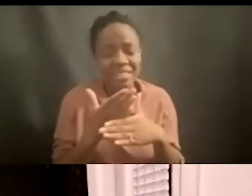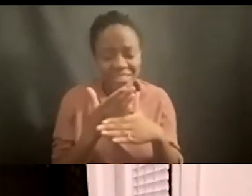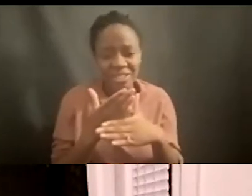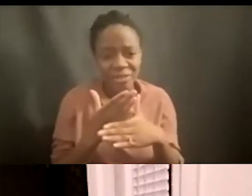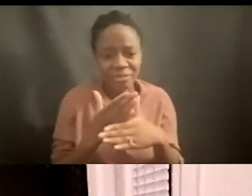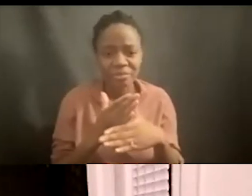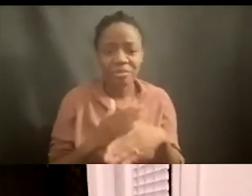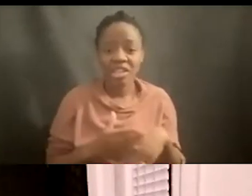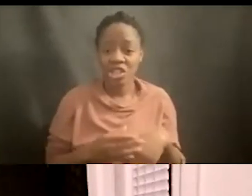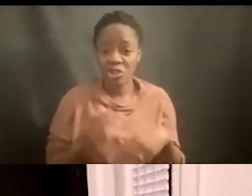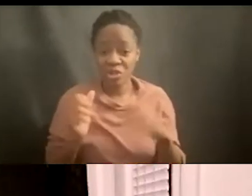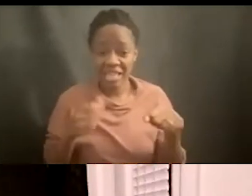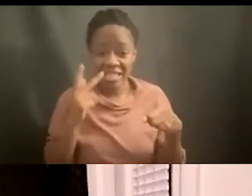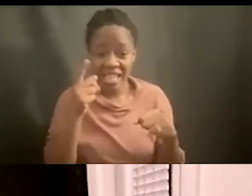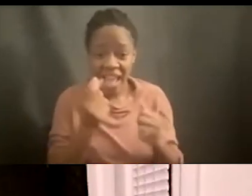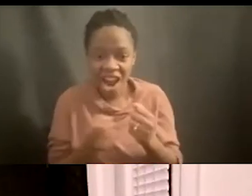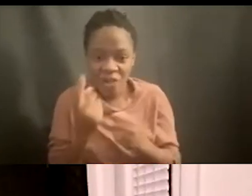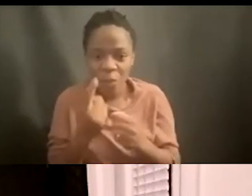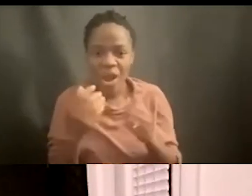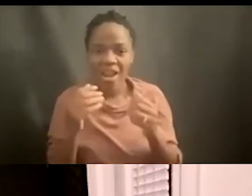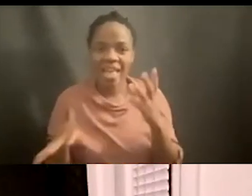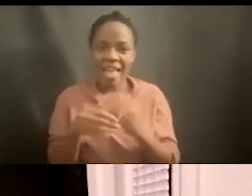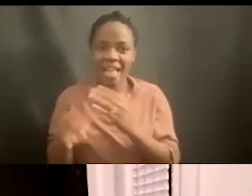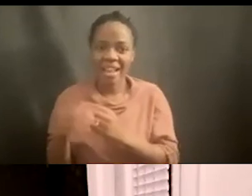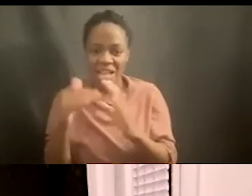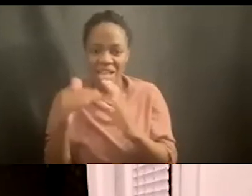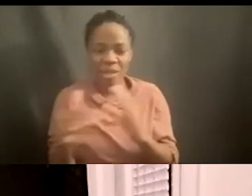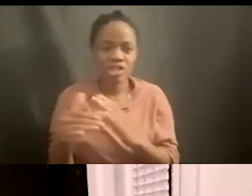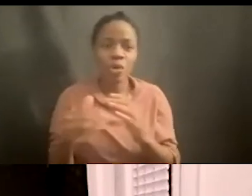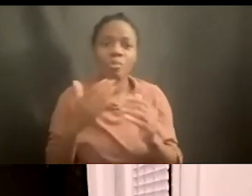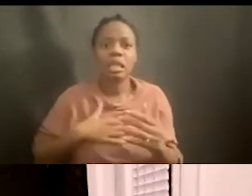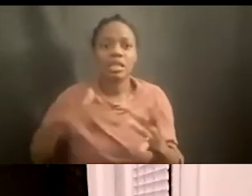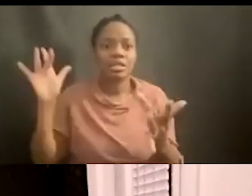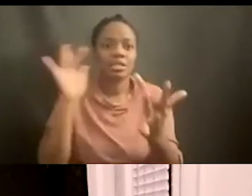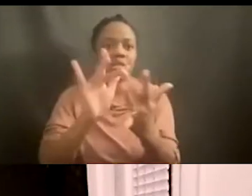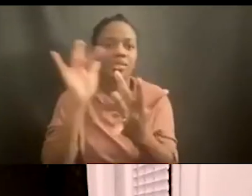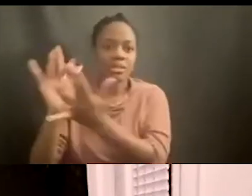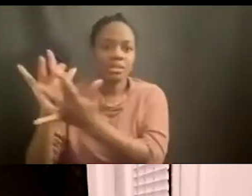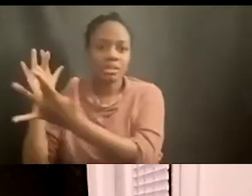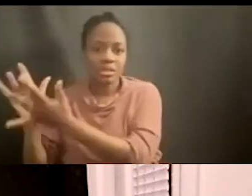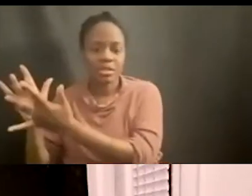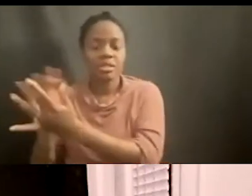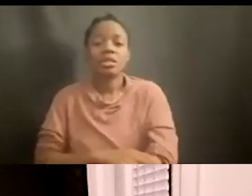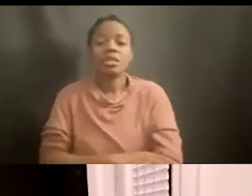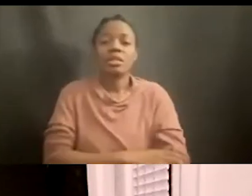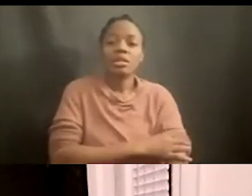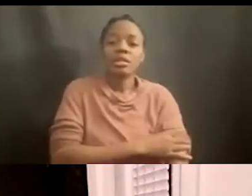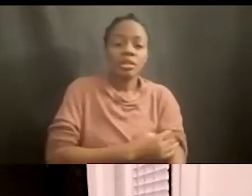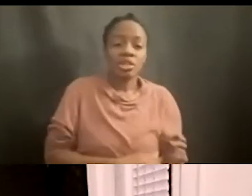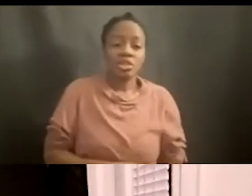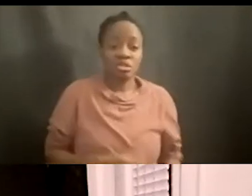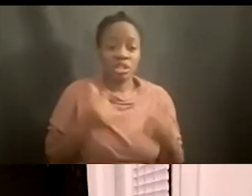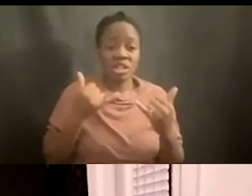you are adding your emails on there. So please reach out. So with this, I want to move us forward. We have a special